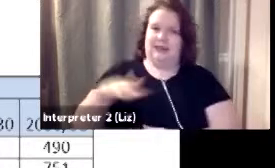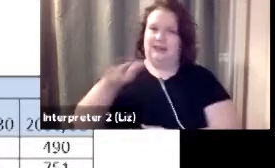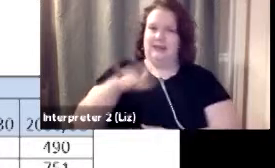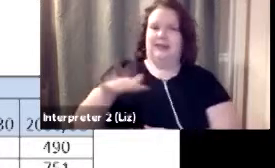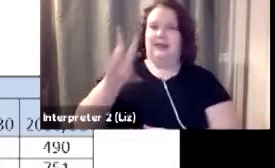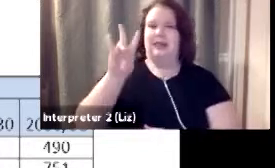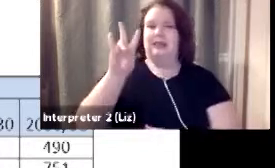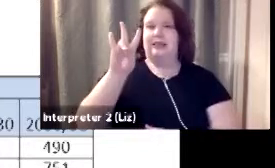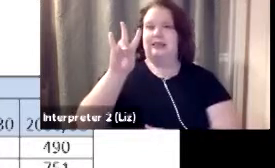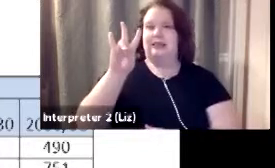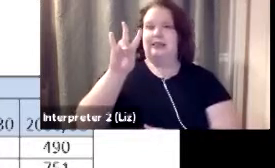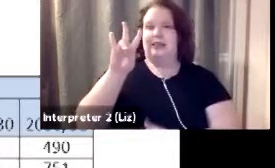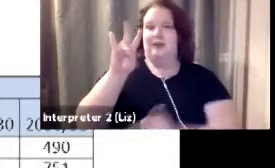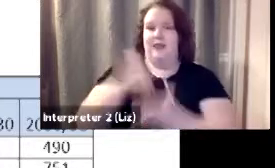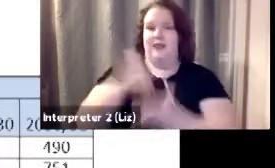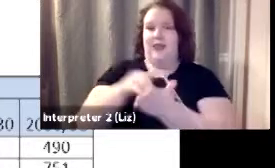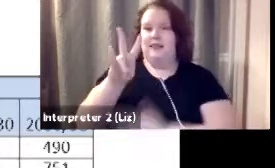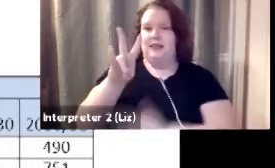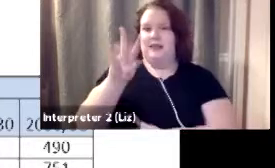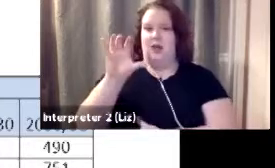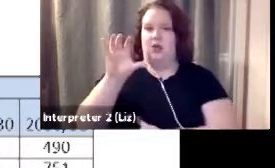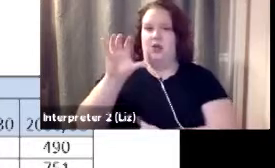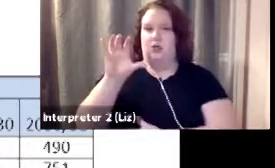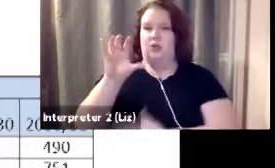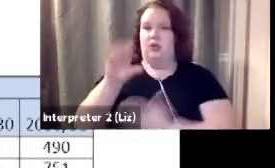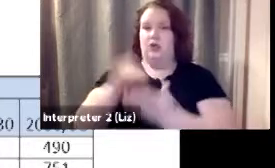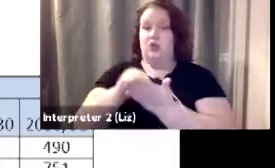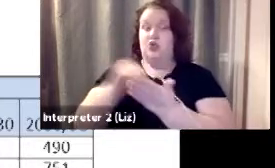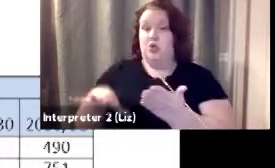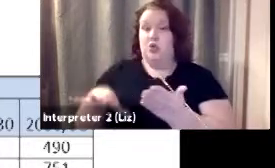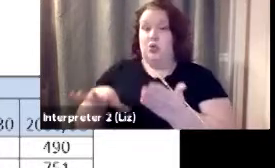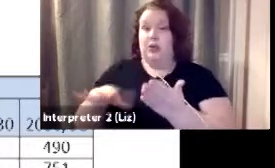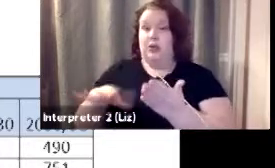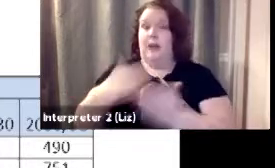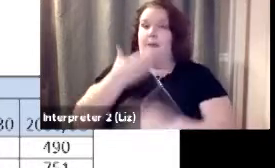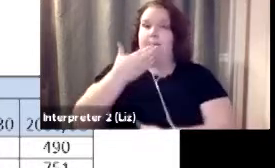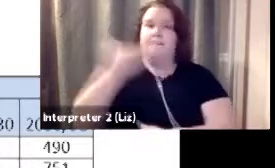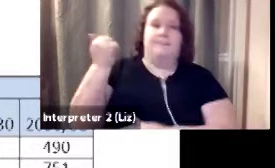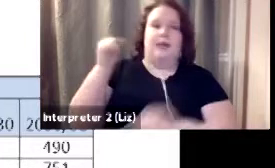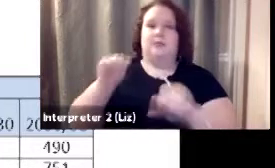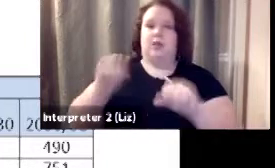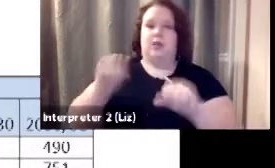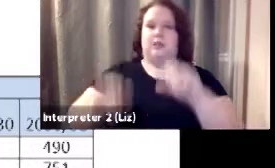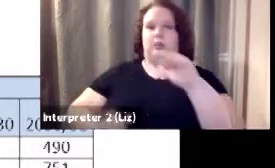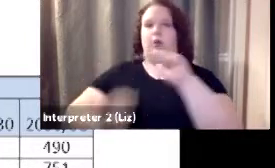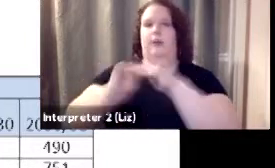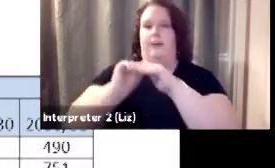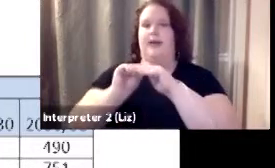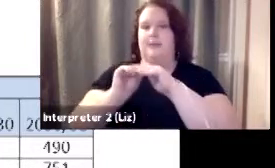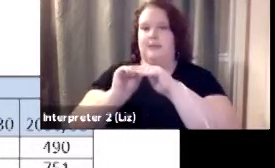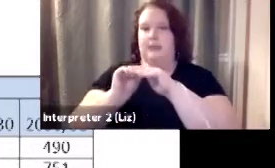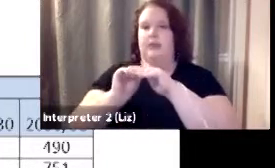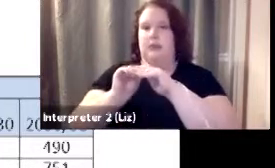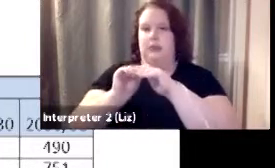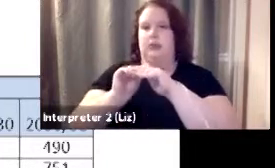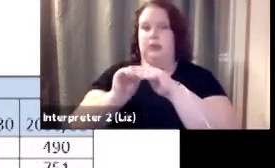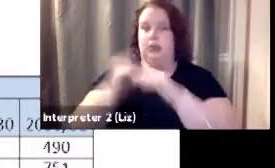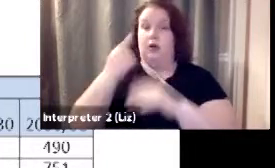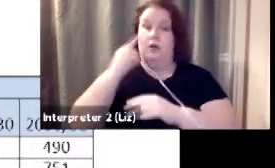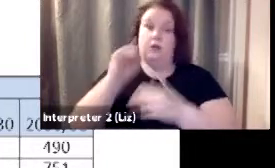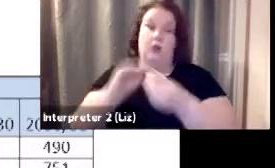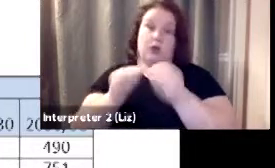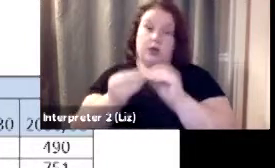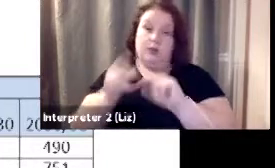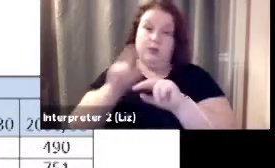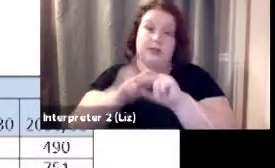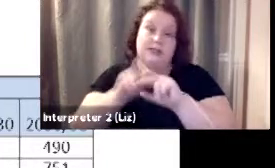,700 students would be the optimum enrollment across the district to align number of seats available, as